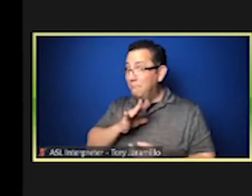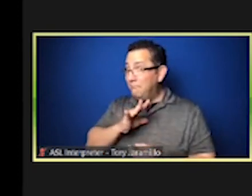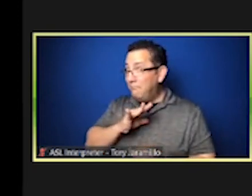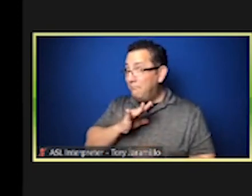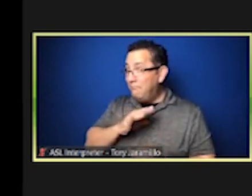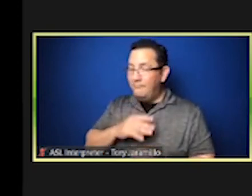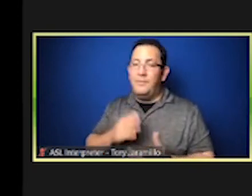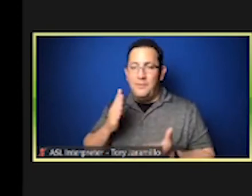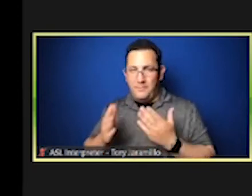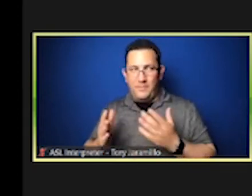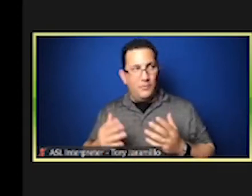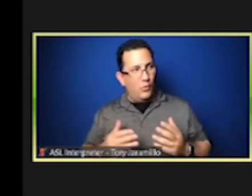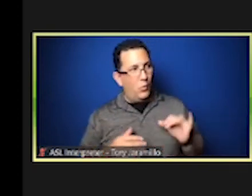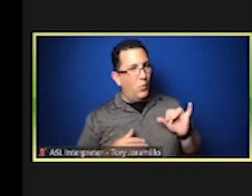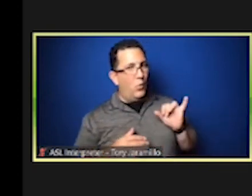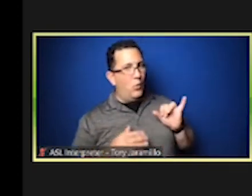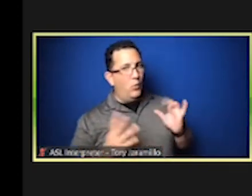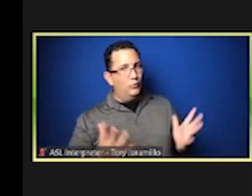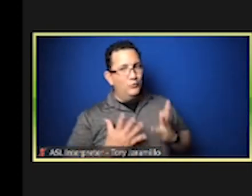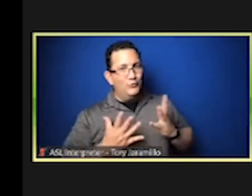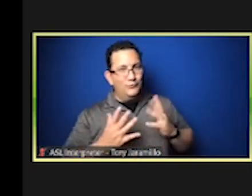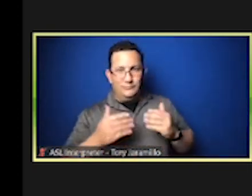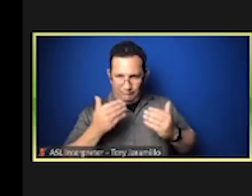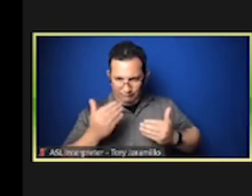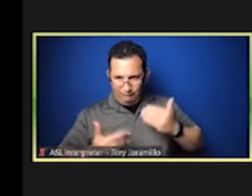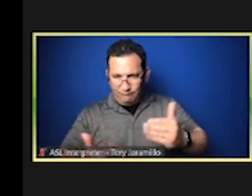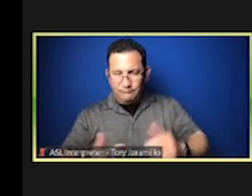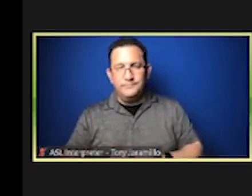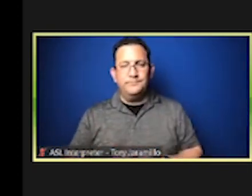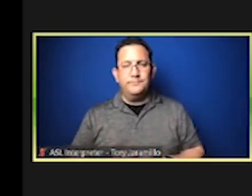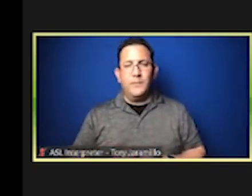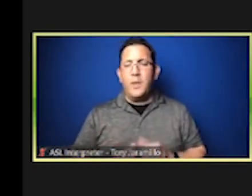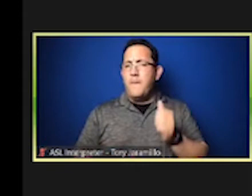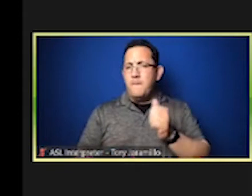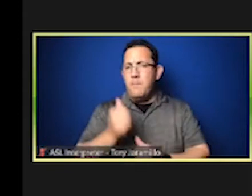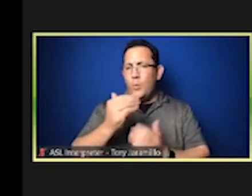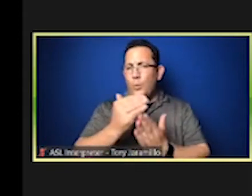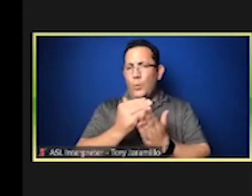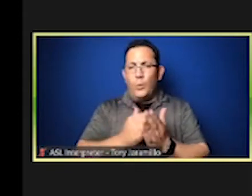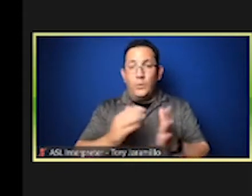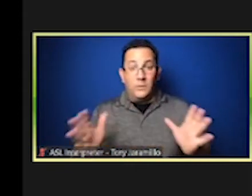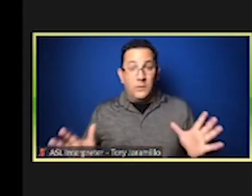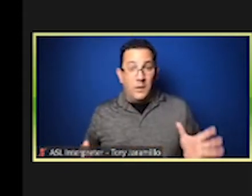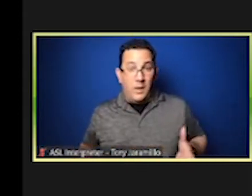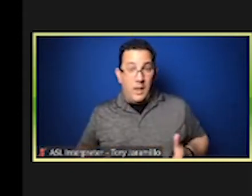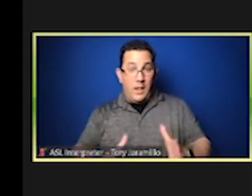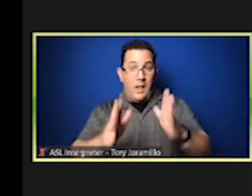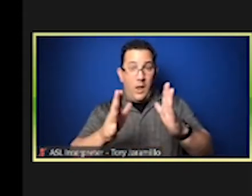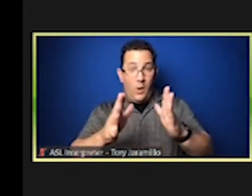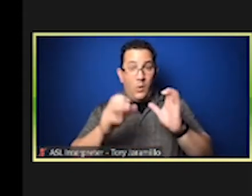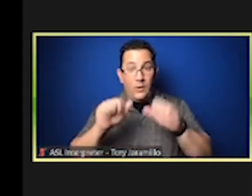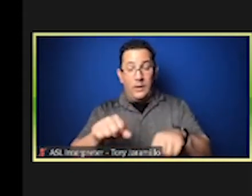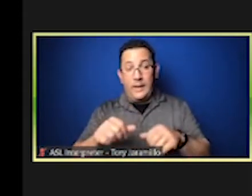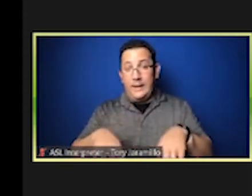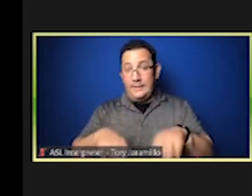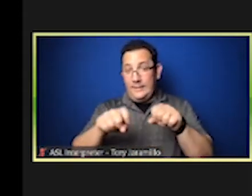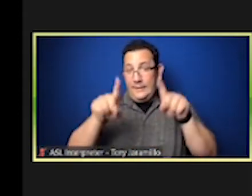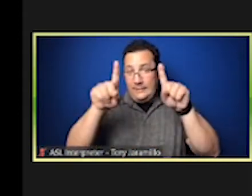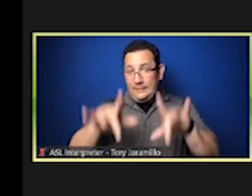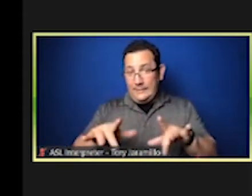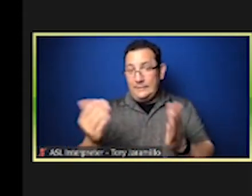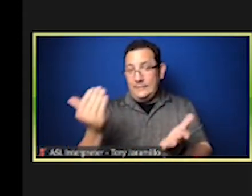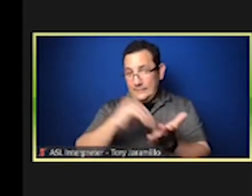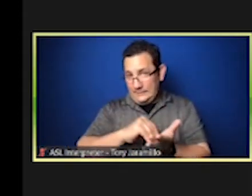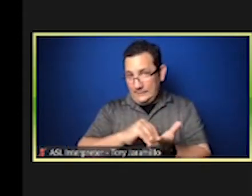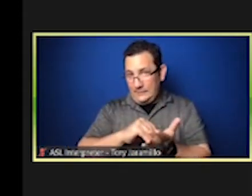Also, most courses provide opportunities to retake assessments up to 3 times, and the teachers may provide